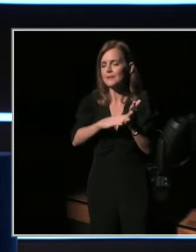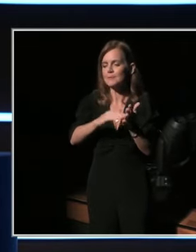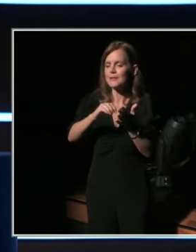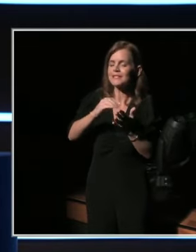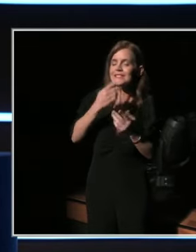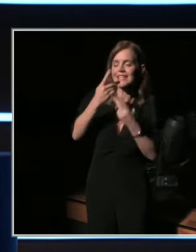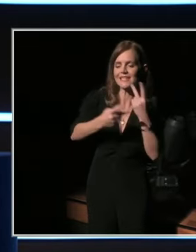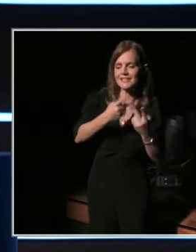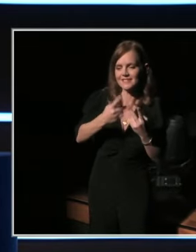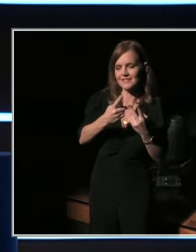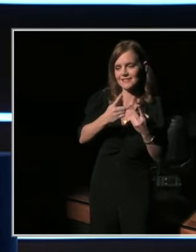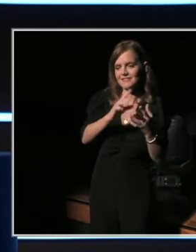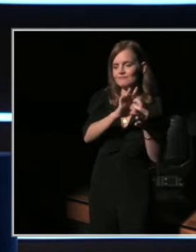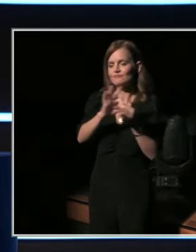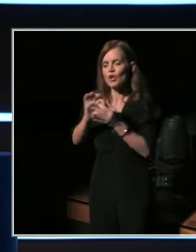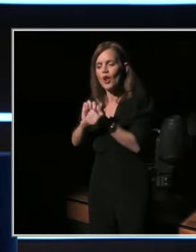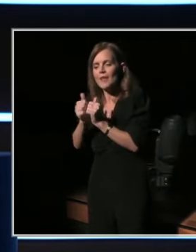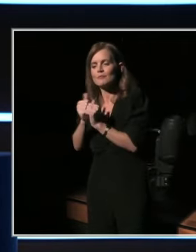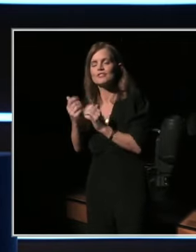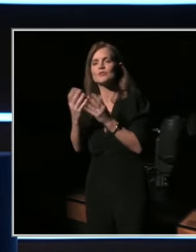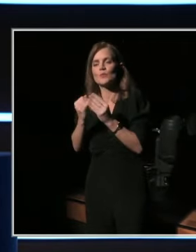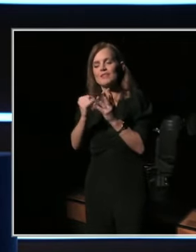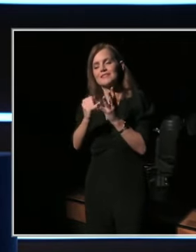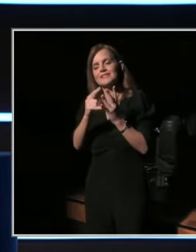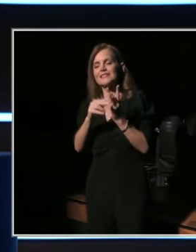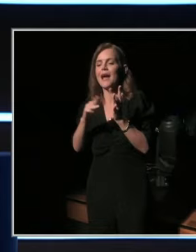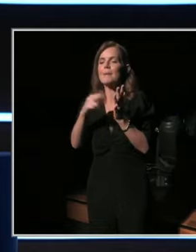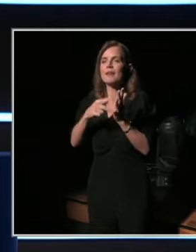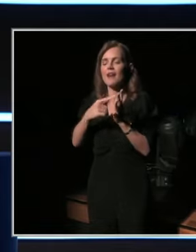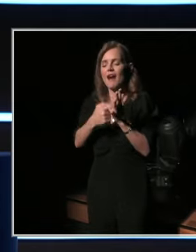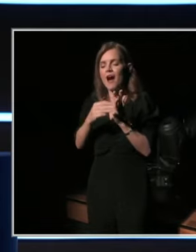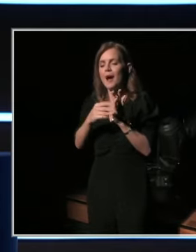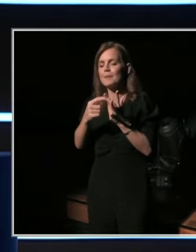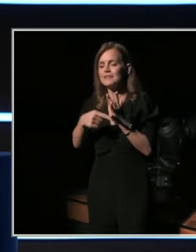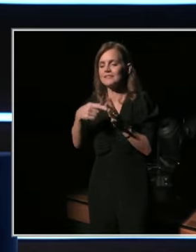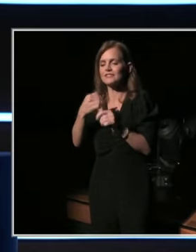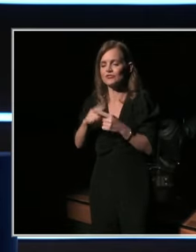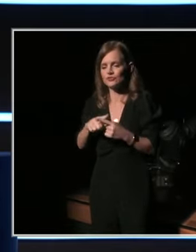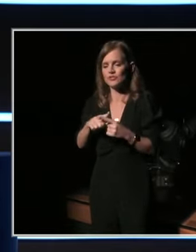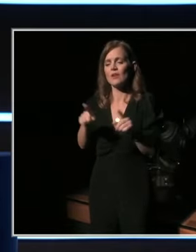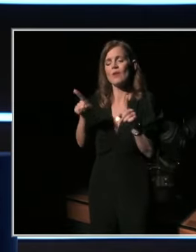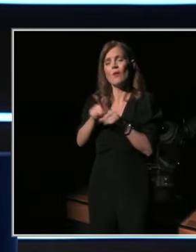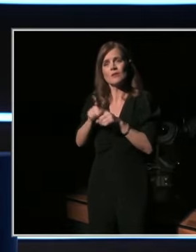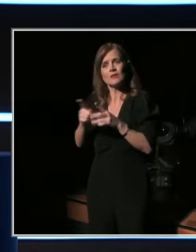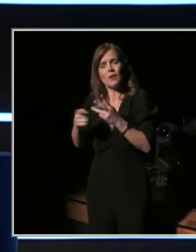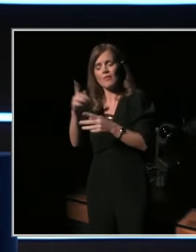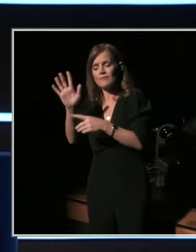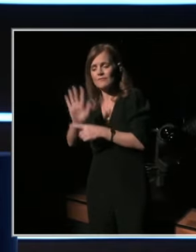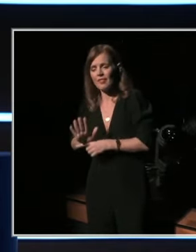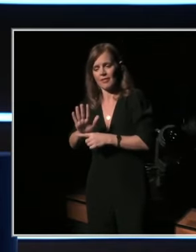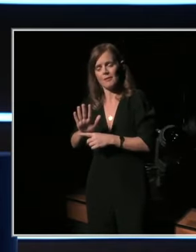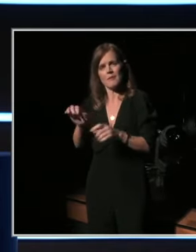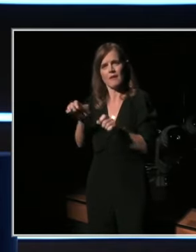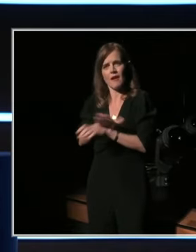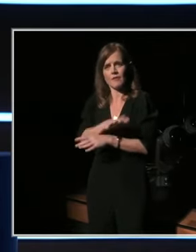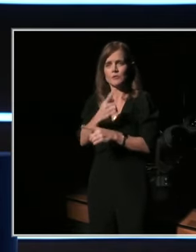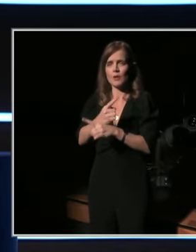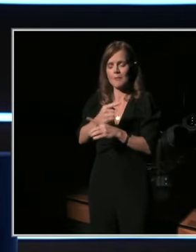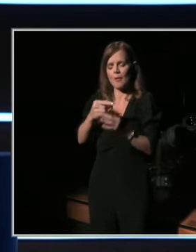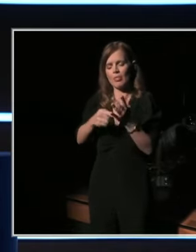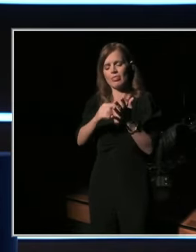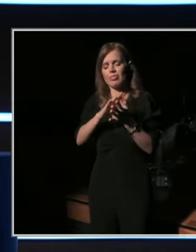and the poet Simon Armitage. His groundbreaking thalidomide film, one of them is Brett. And of course his many